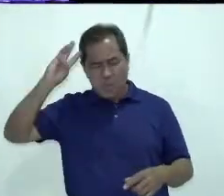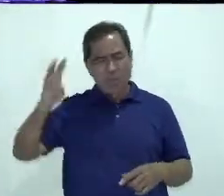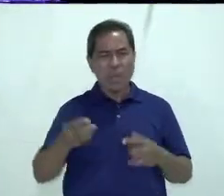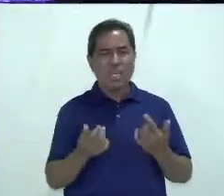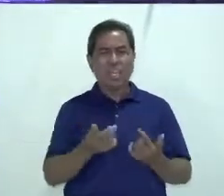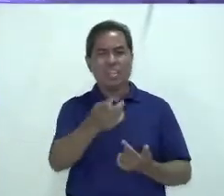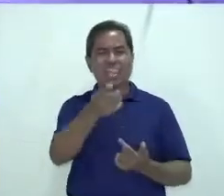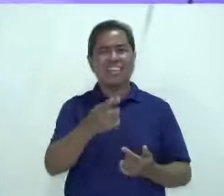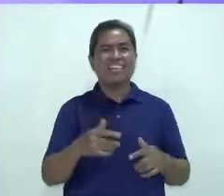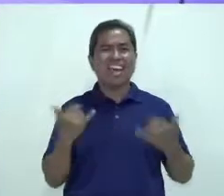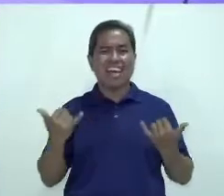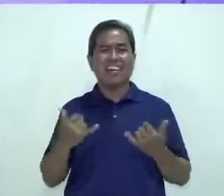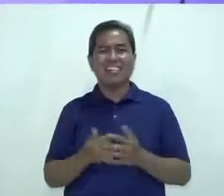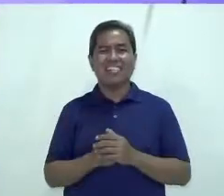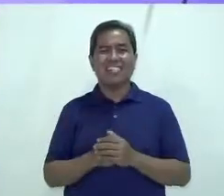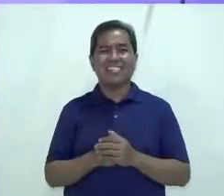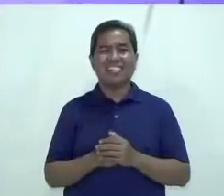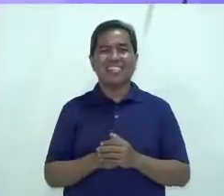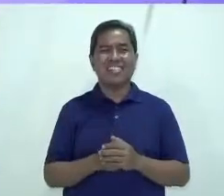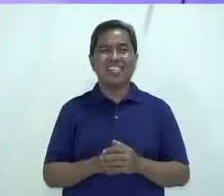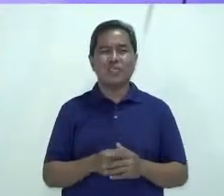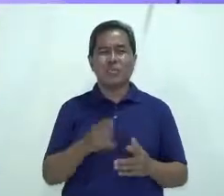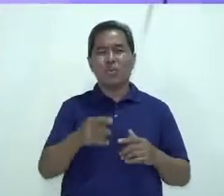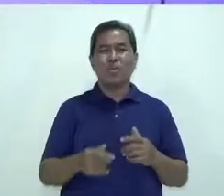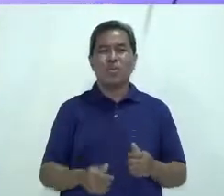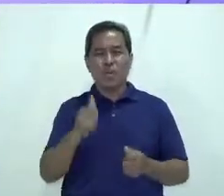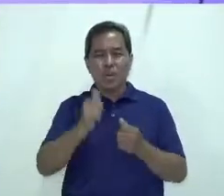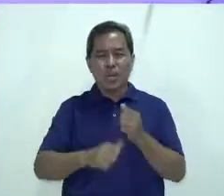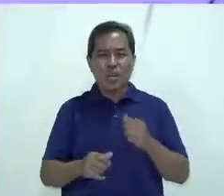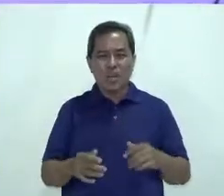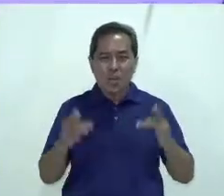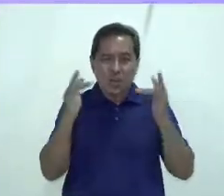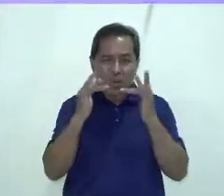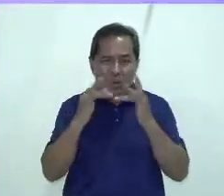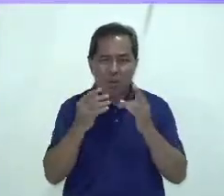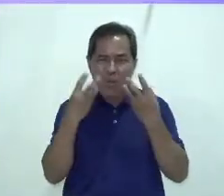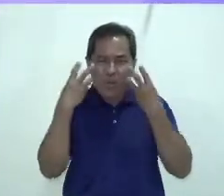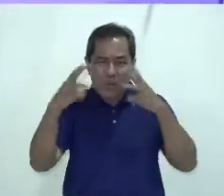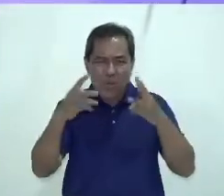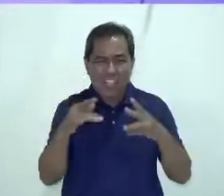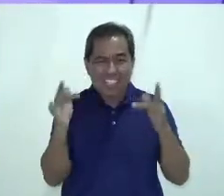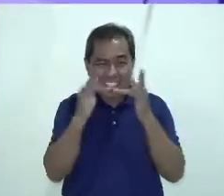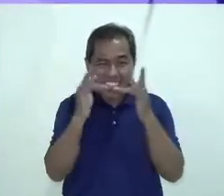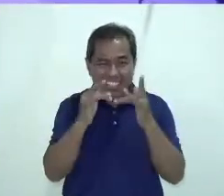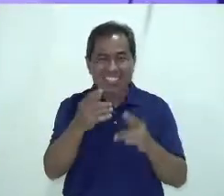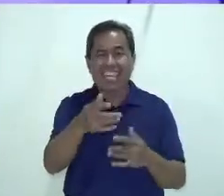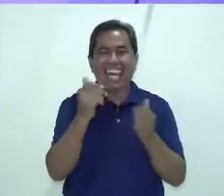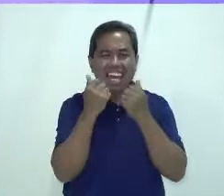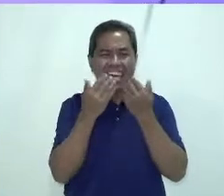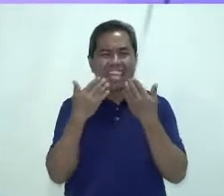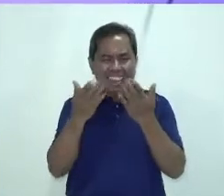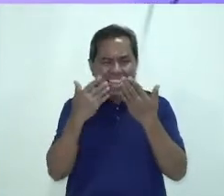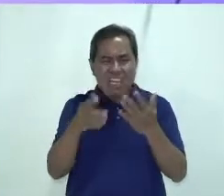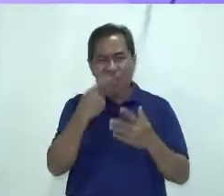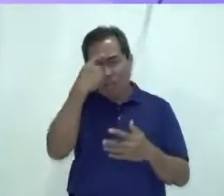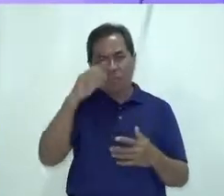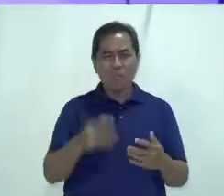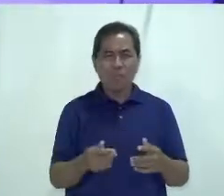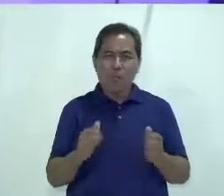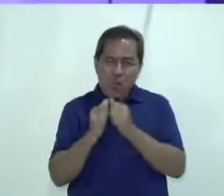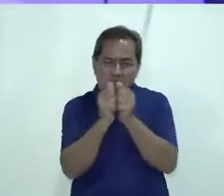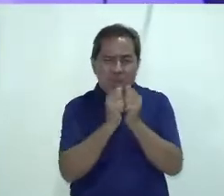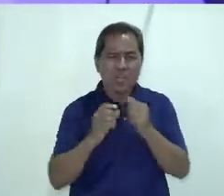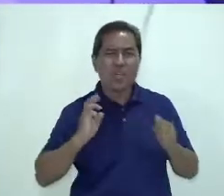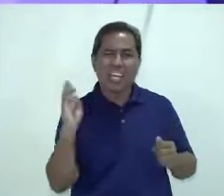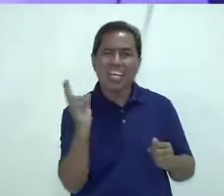everyone. To everyone who is watching online, we are so glad also that you can join us here on site. You can now sit